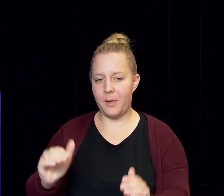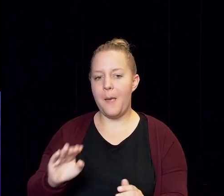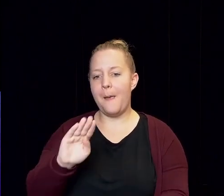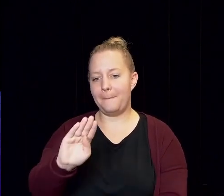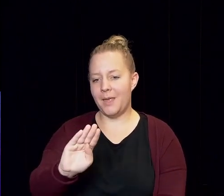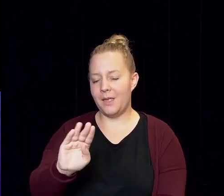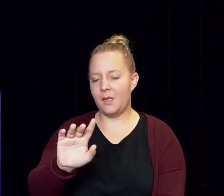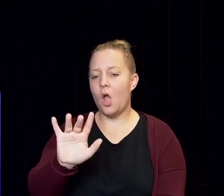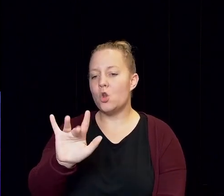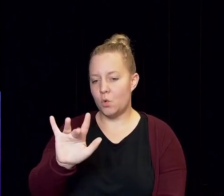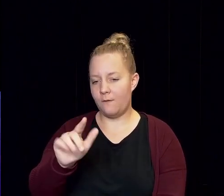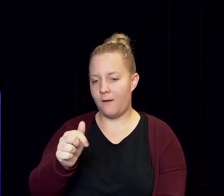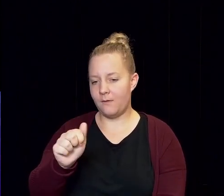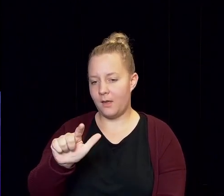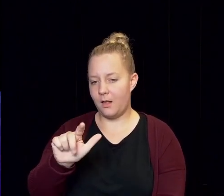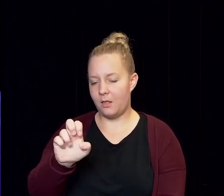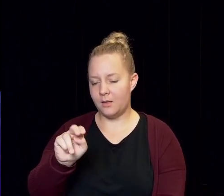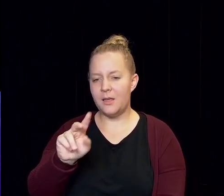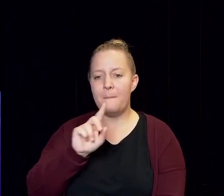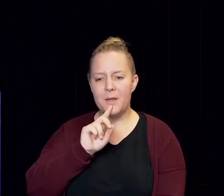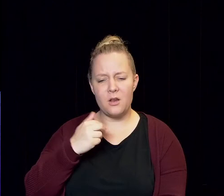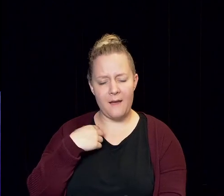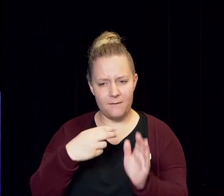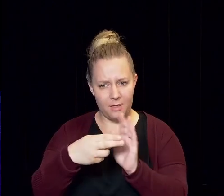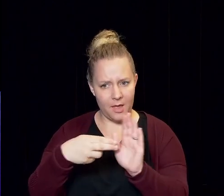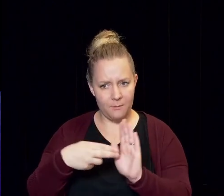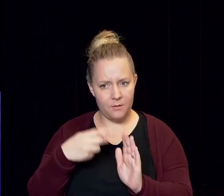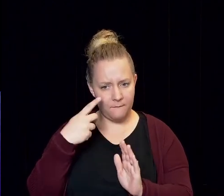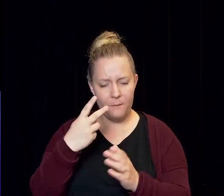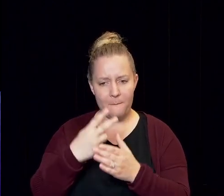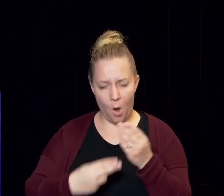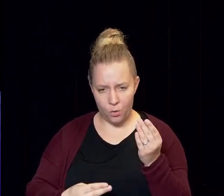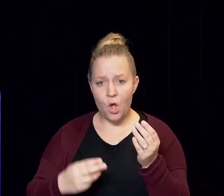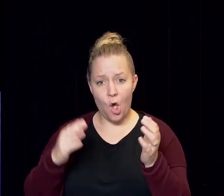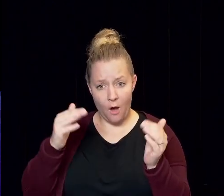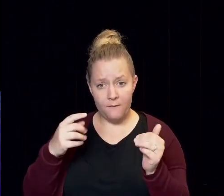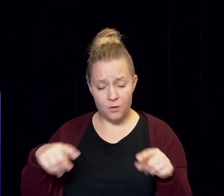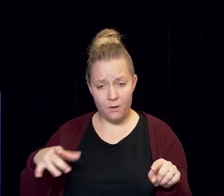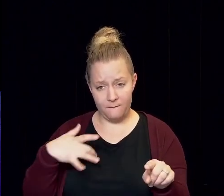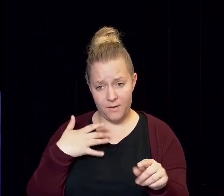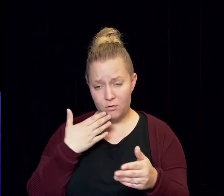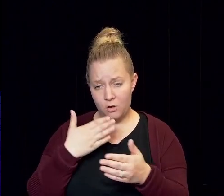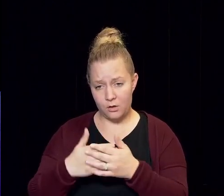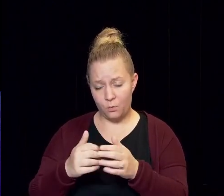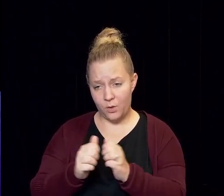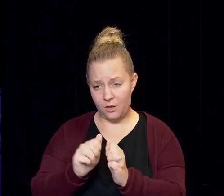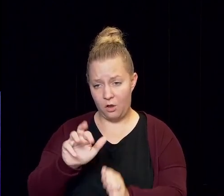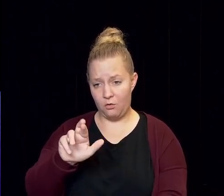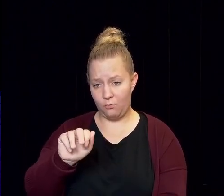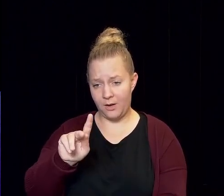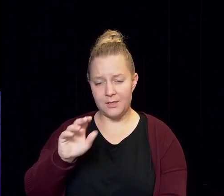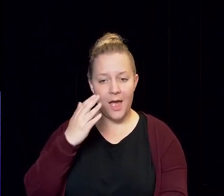is 25 gallons. Make sure that you have labels for both of those. Hopefully we feel pretty good with this rates. I know we